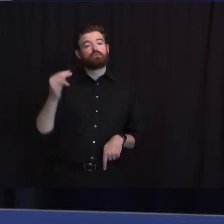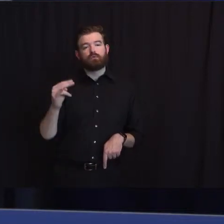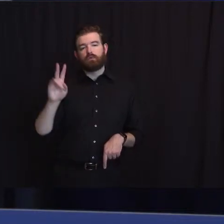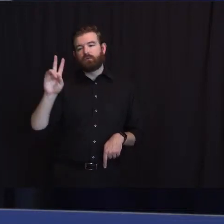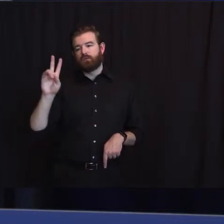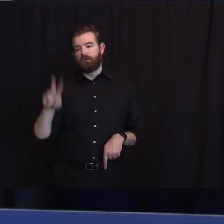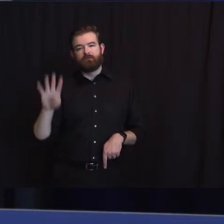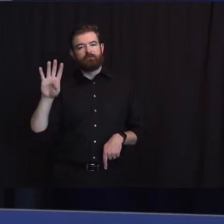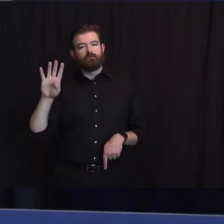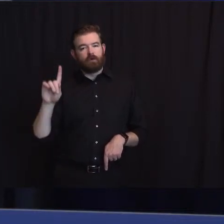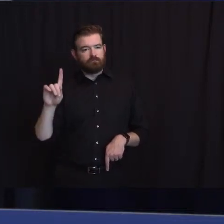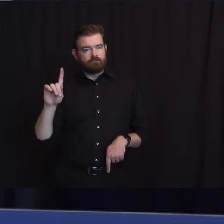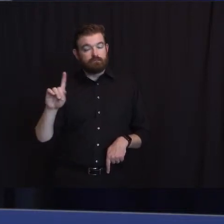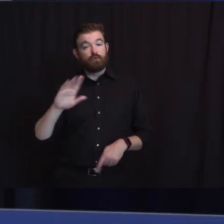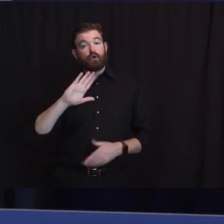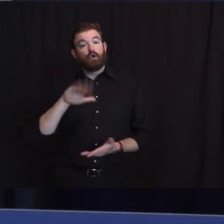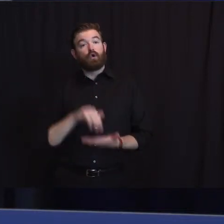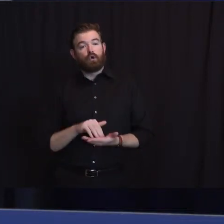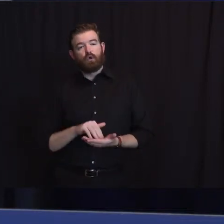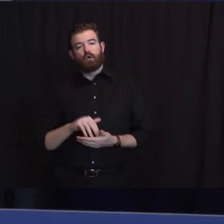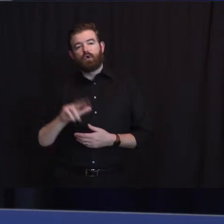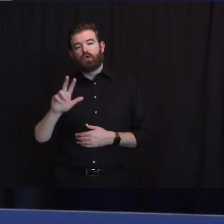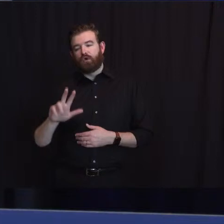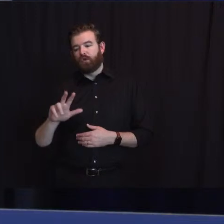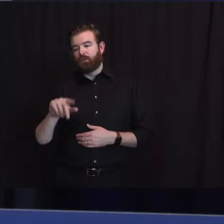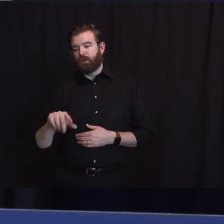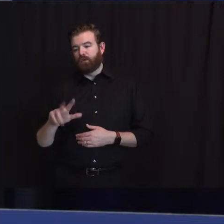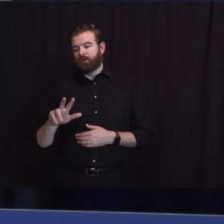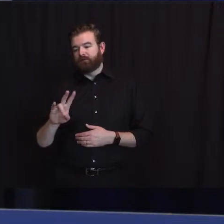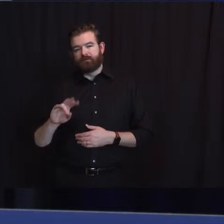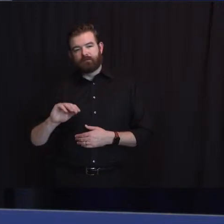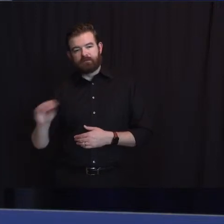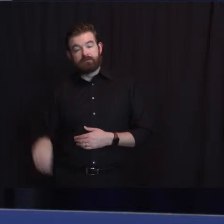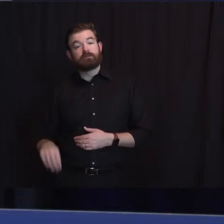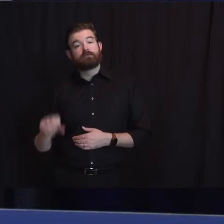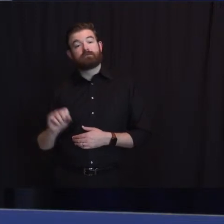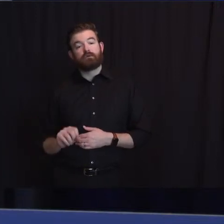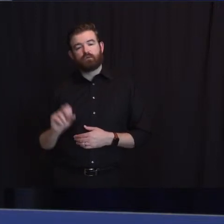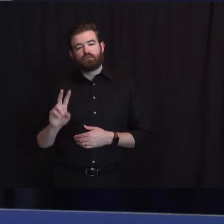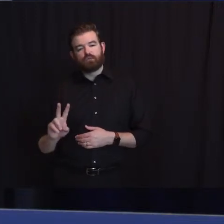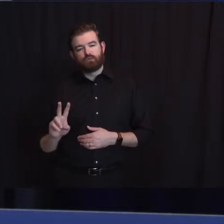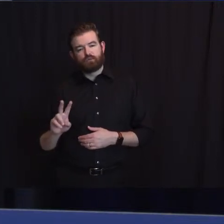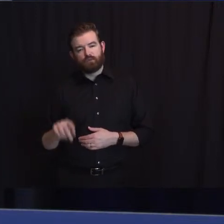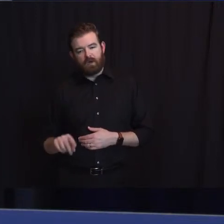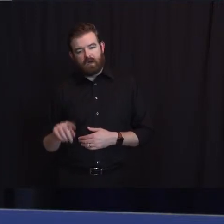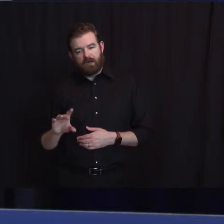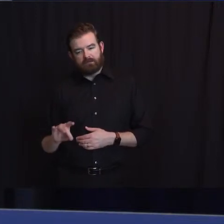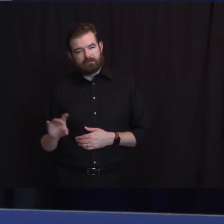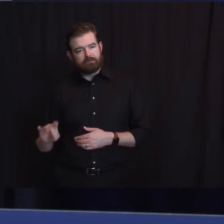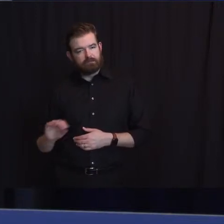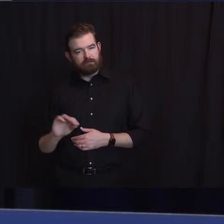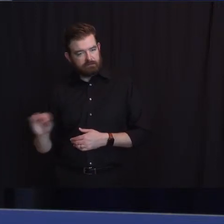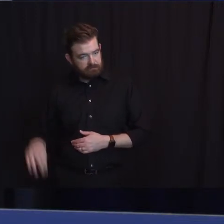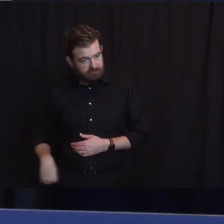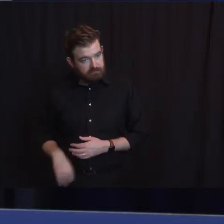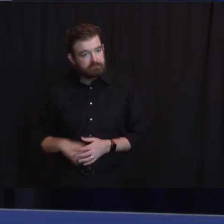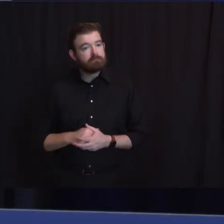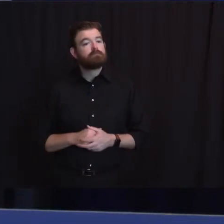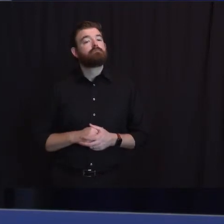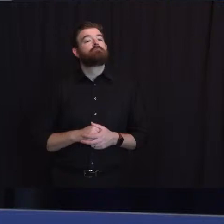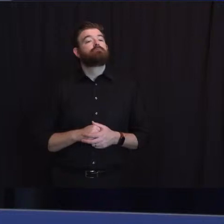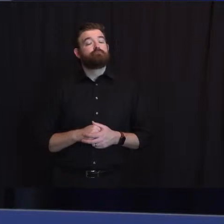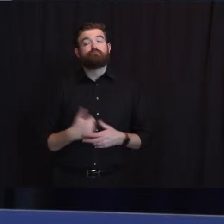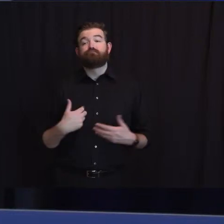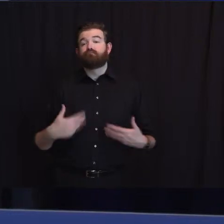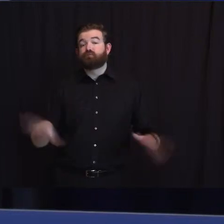2.41%, central, 3.37%, and the southern part of the state, 2.88%. So that concludes my daily report.